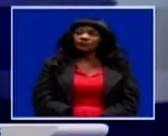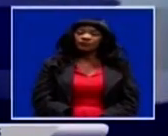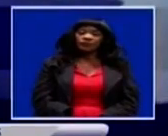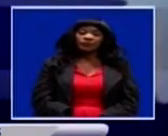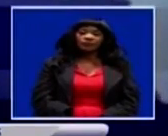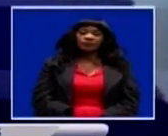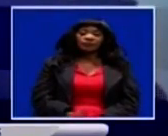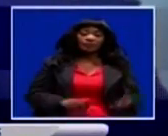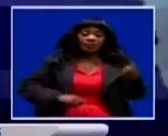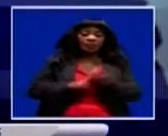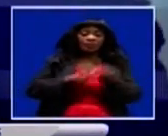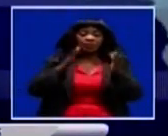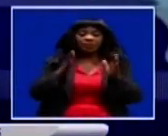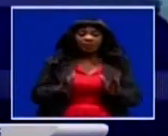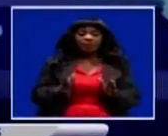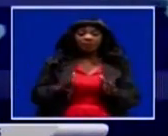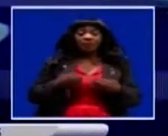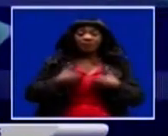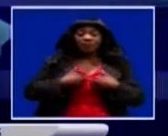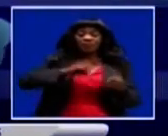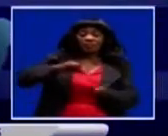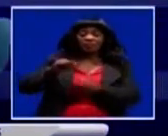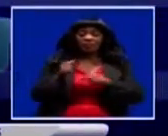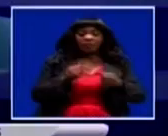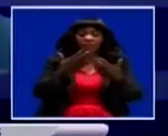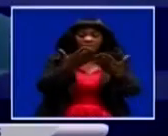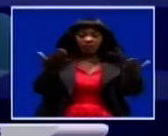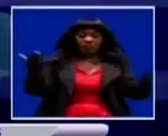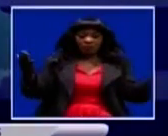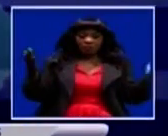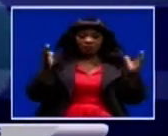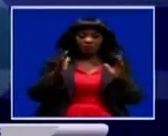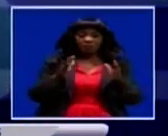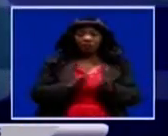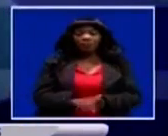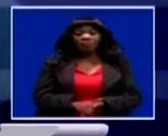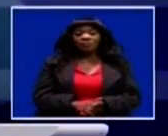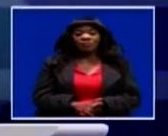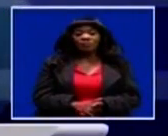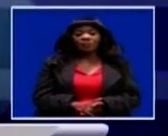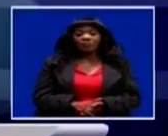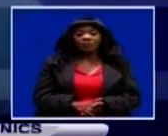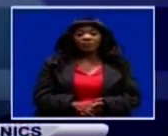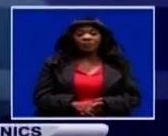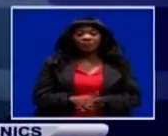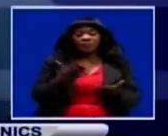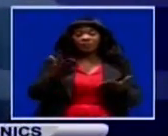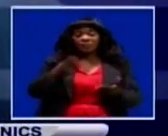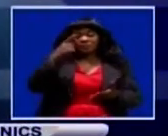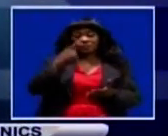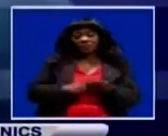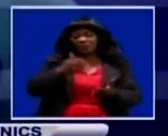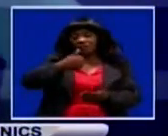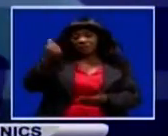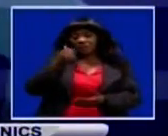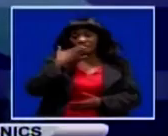Meanwhile, football fans have called for massive security at the stadium to avoid sanctions from CAF in case fans misbehave. Zambia Sports